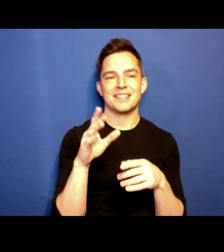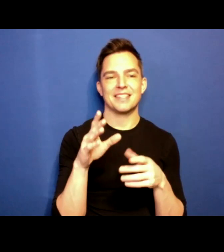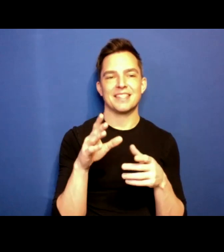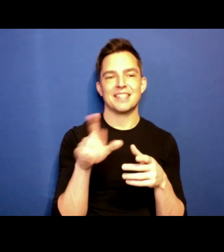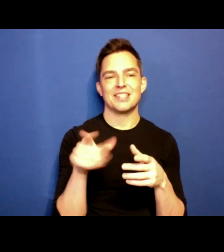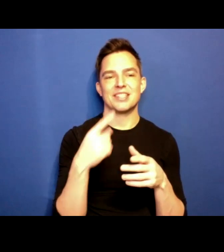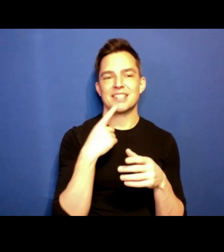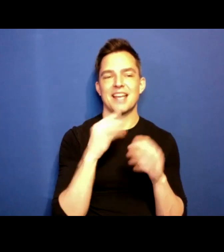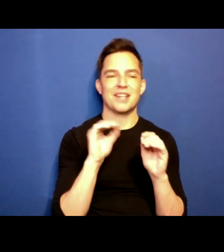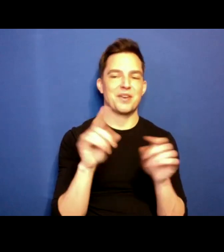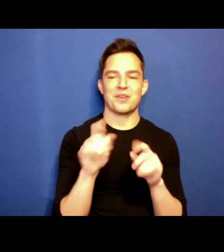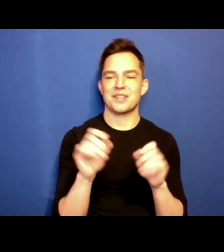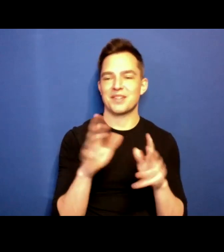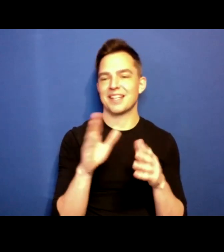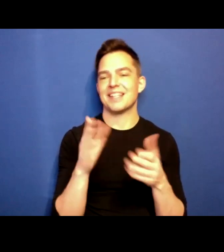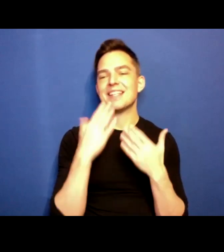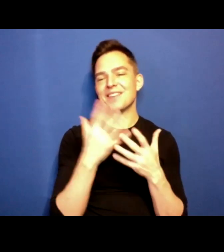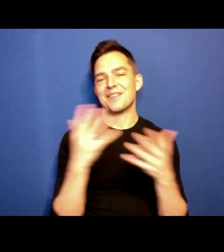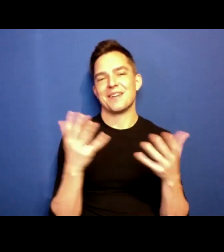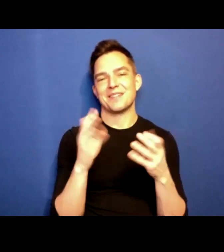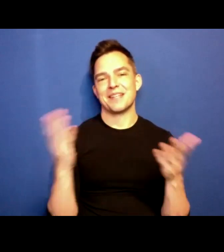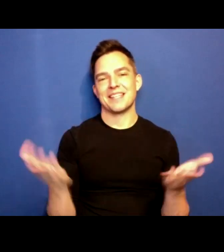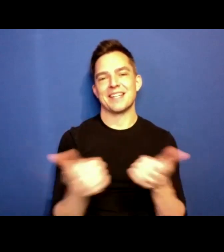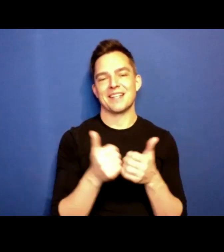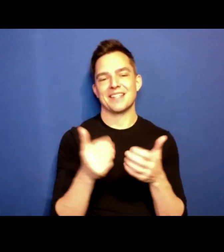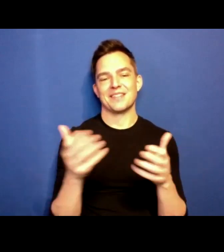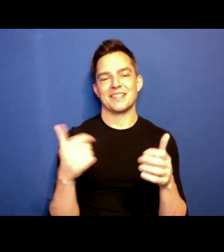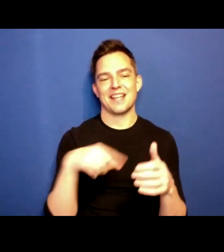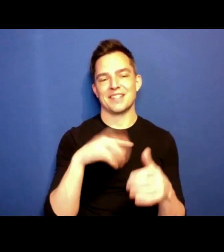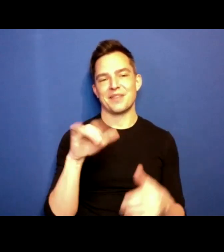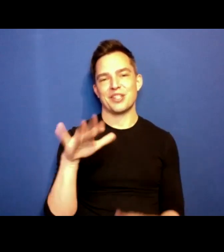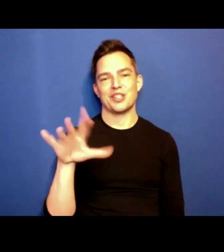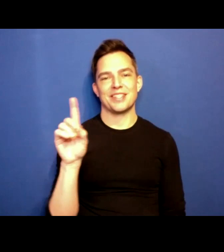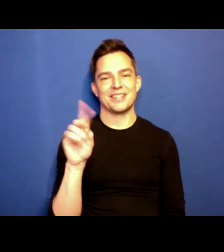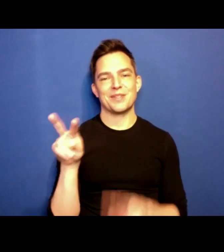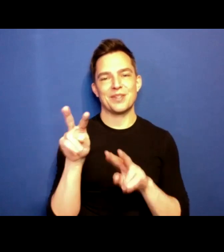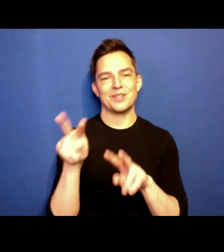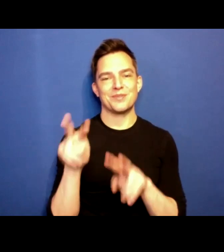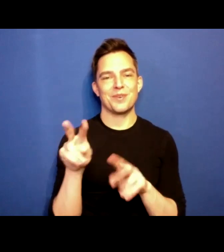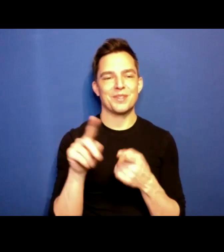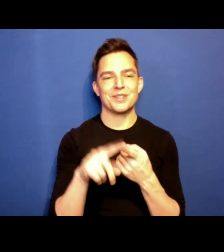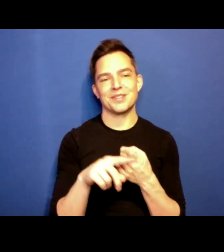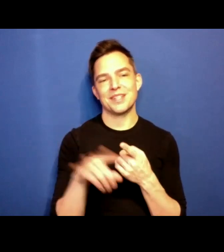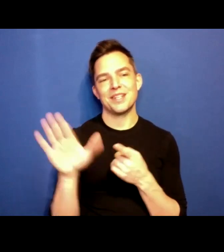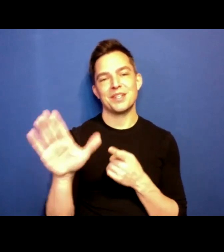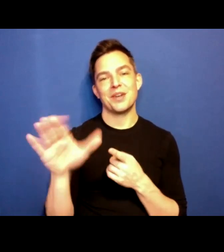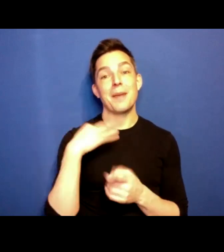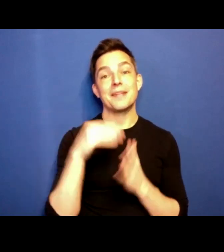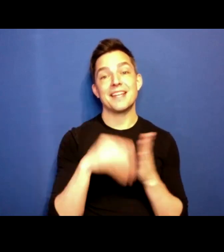to say no questions. Thank you very much for being here, Richard, and looking forward to your